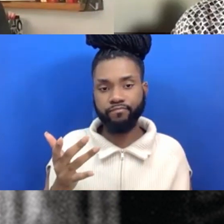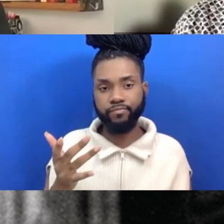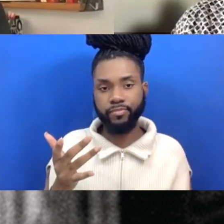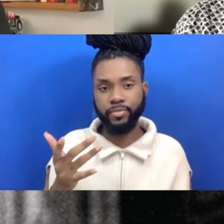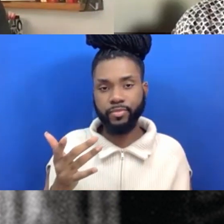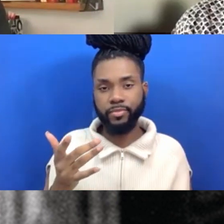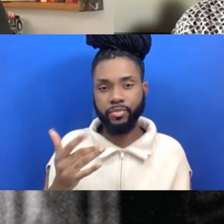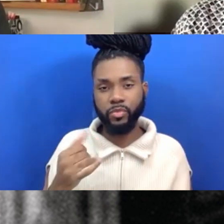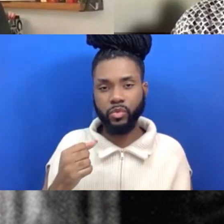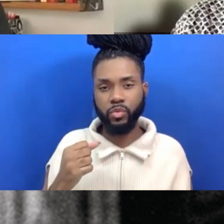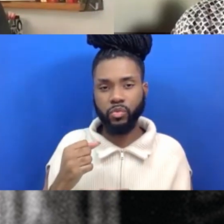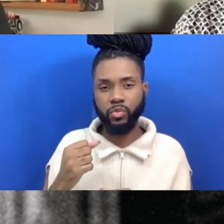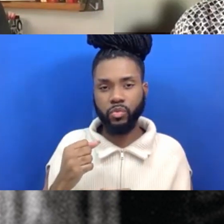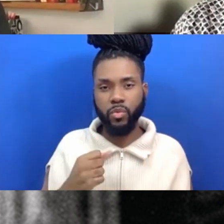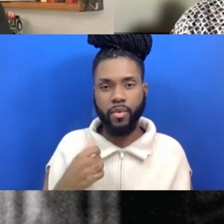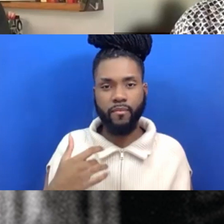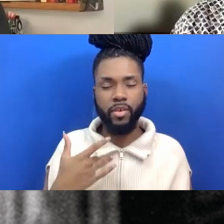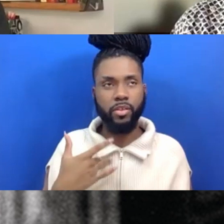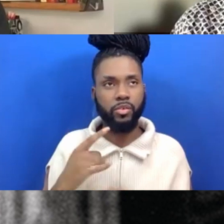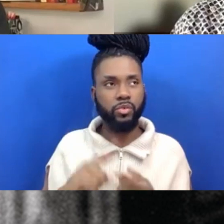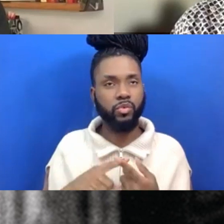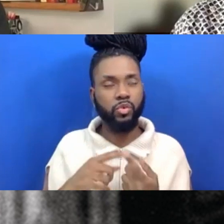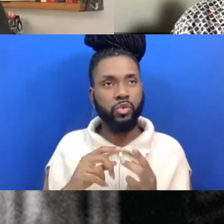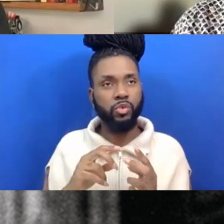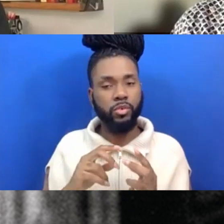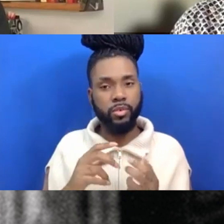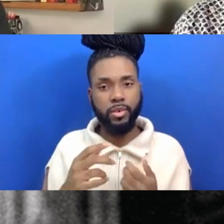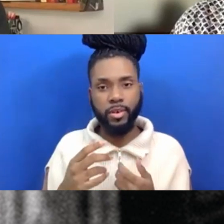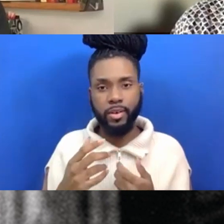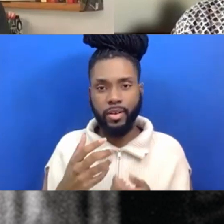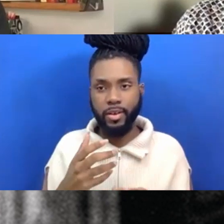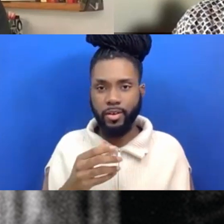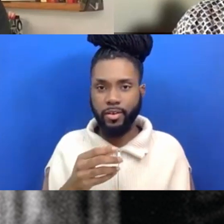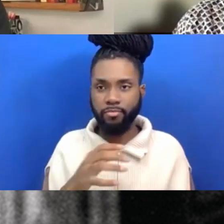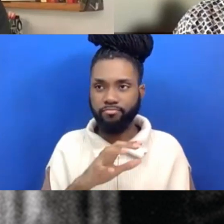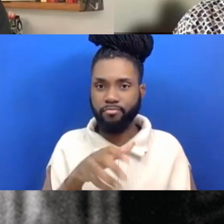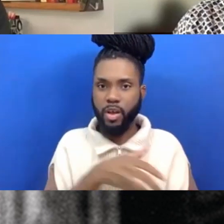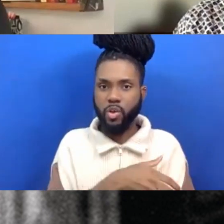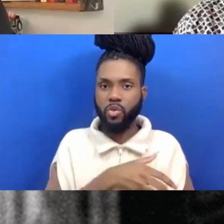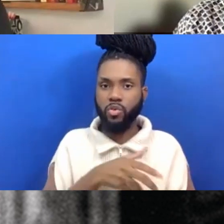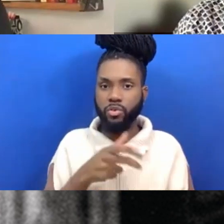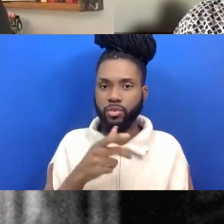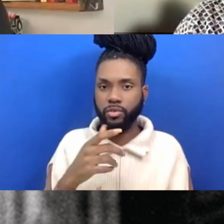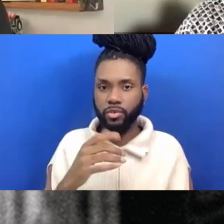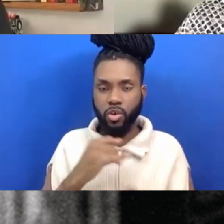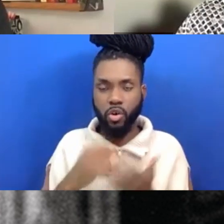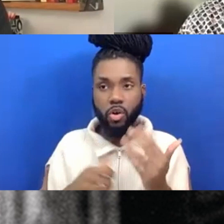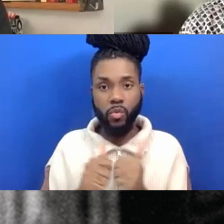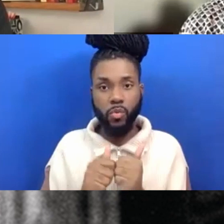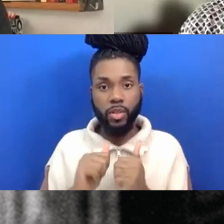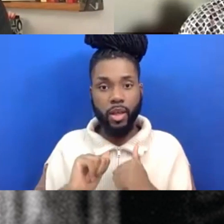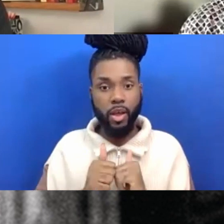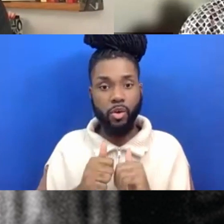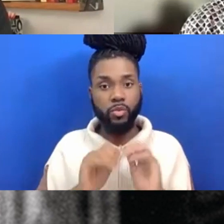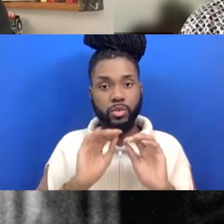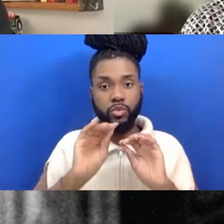inhabit the power of art, right? To literally physically inhabit it the way in which it was installed in all of its